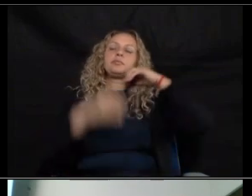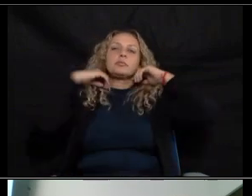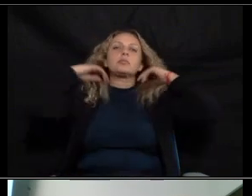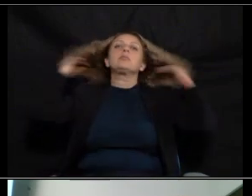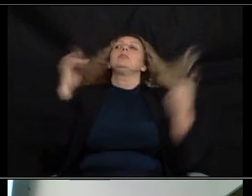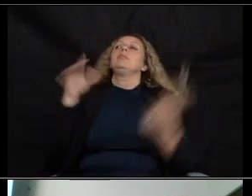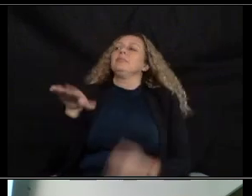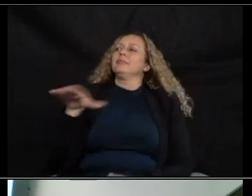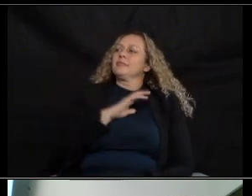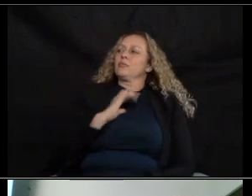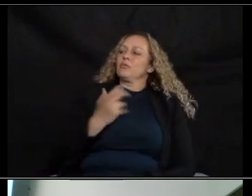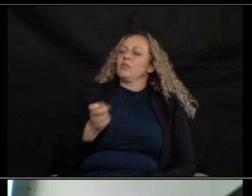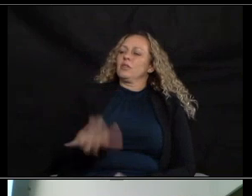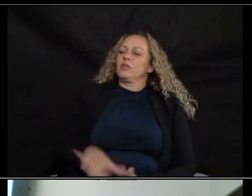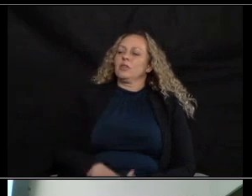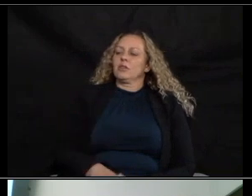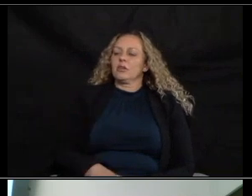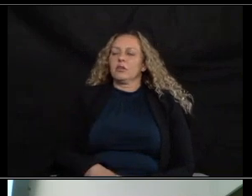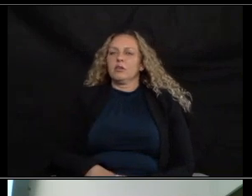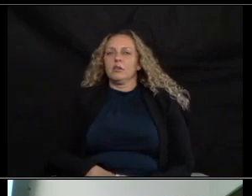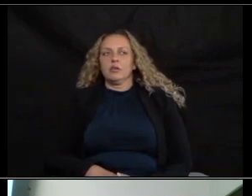Commissioner Hay?